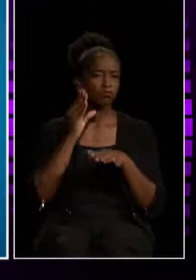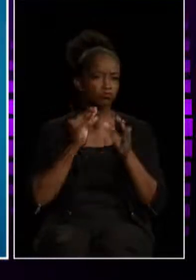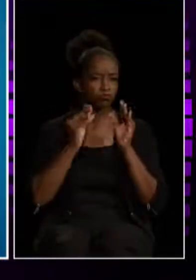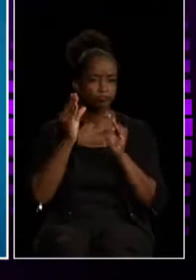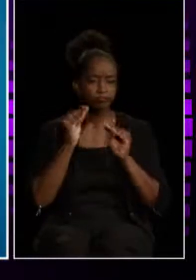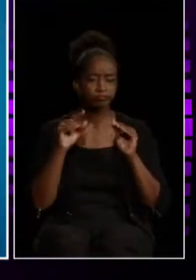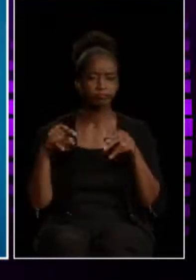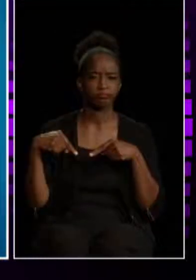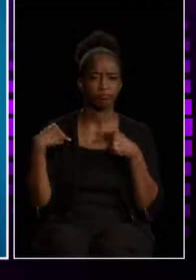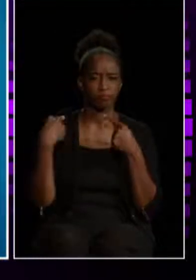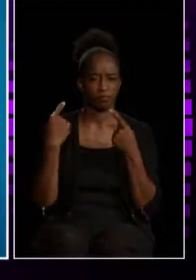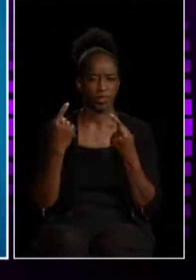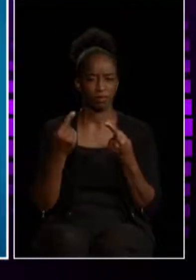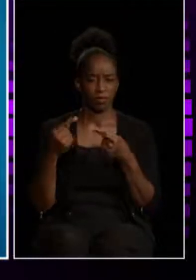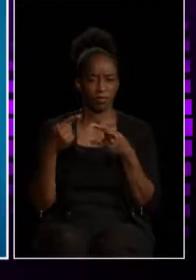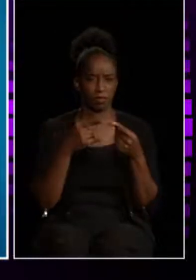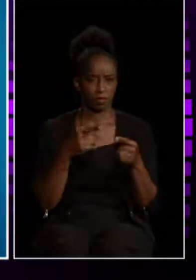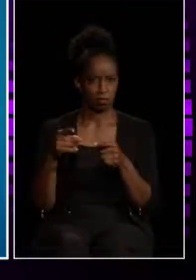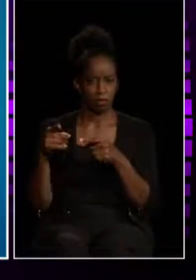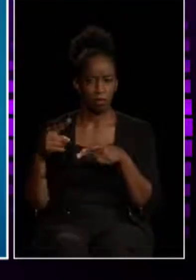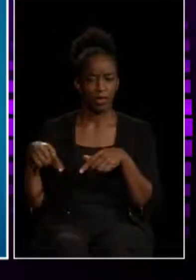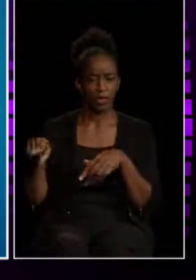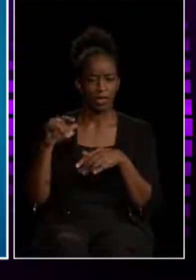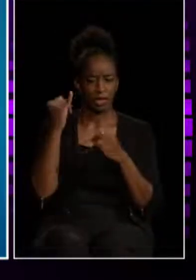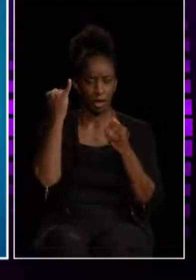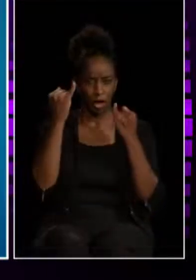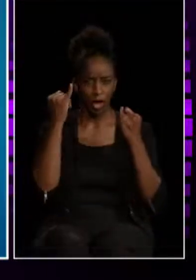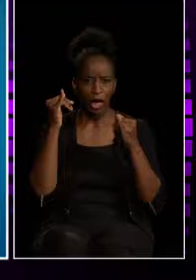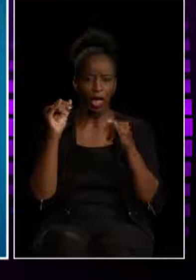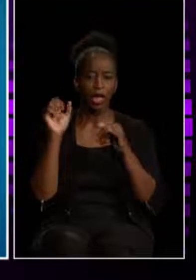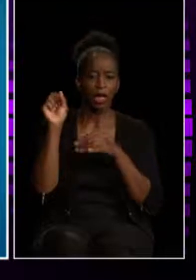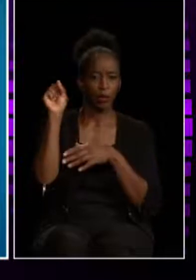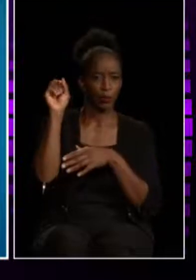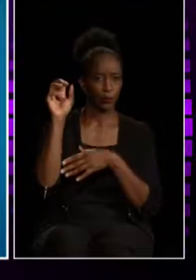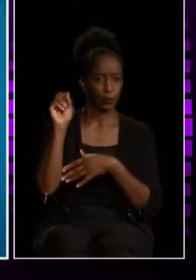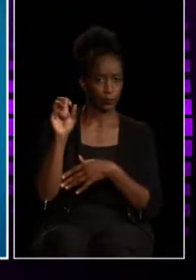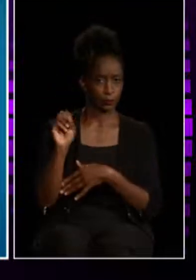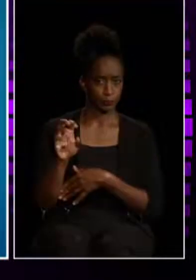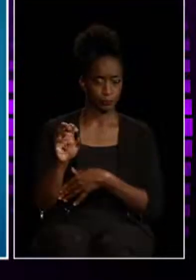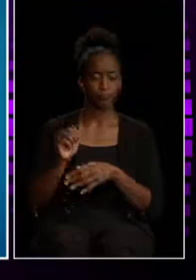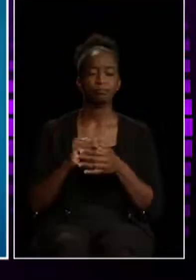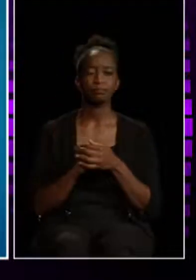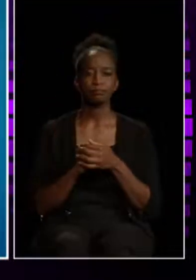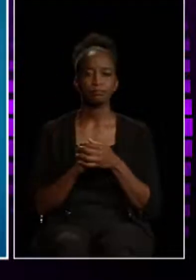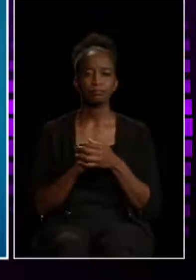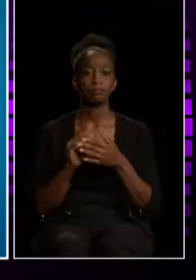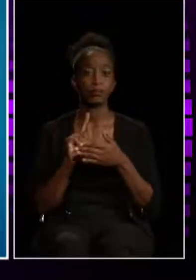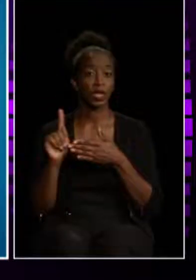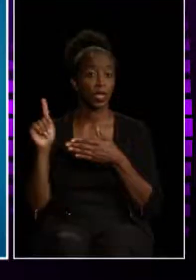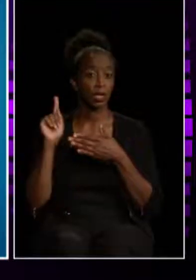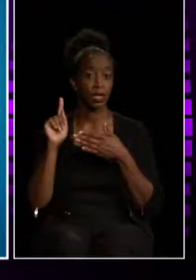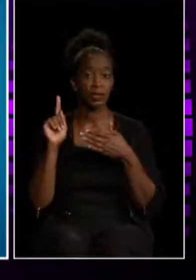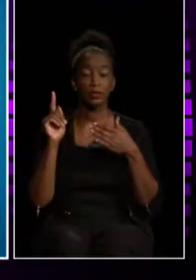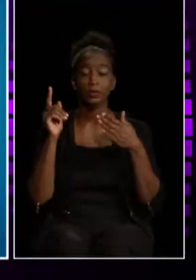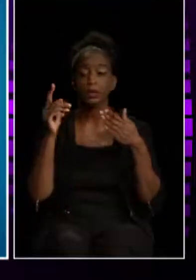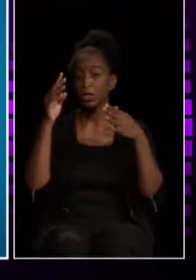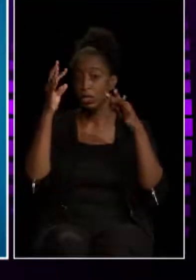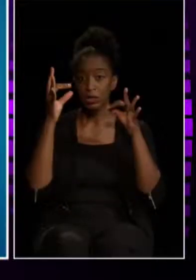expertise on the topic at hand. And we came to one unanimous decision at the end of last week's show that we all need to work